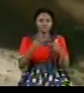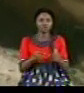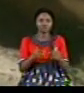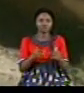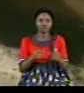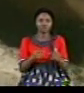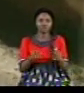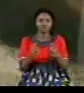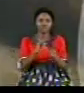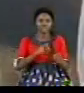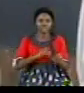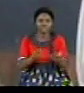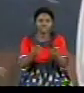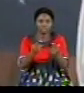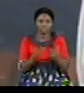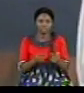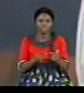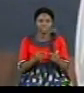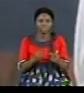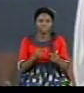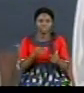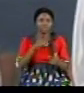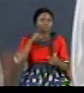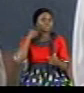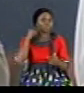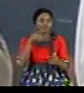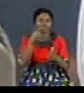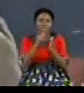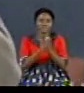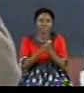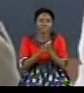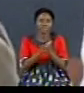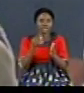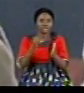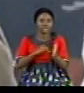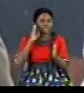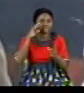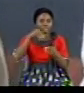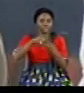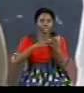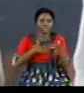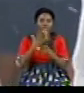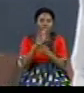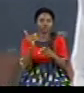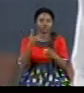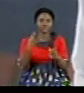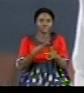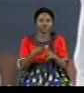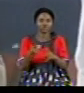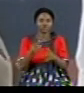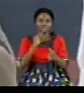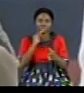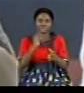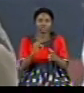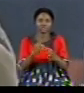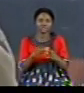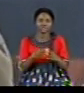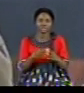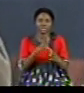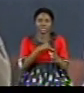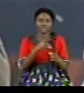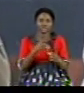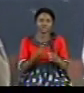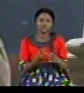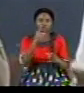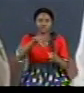as I come, pastor say, make I put my hand for where the wound is, then raise that hand up. As I put down for the